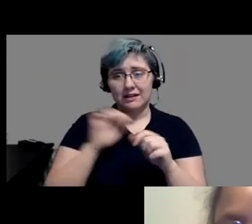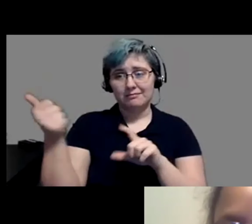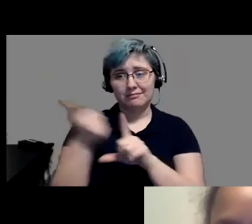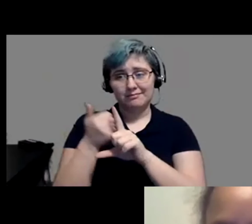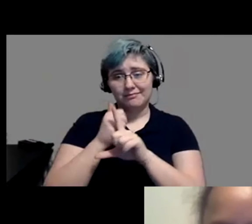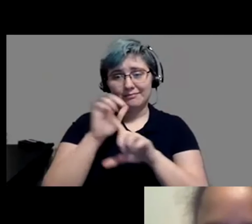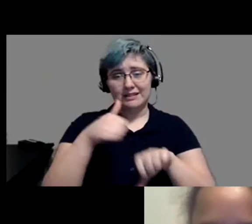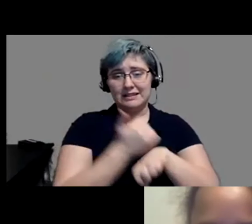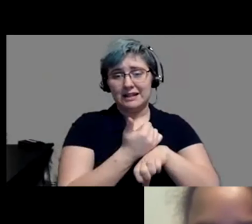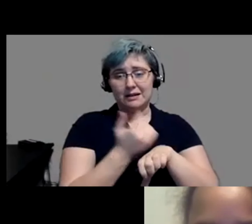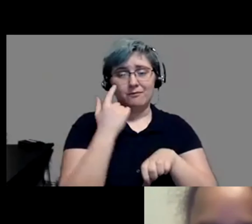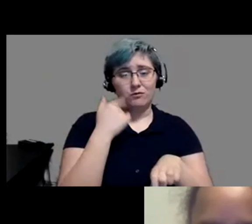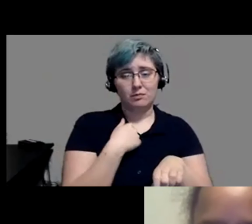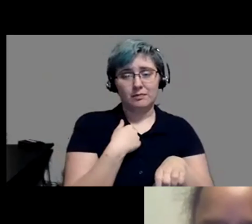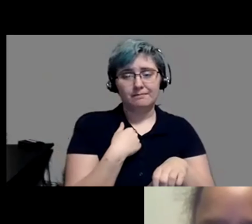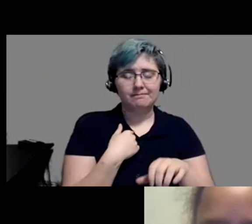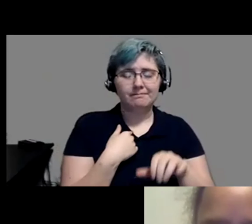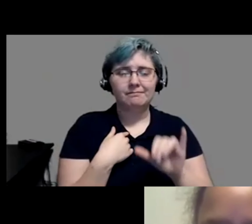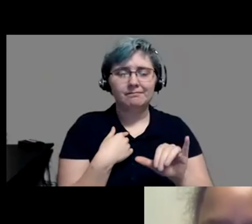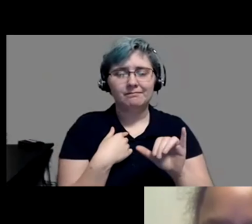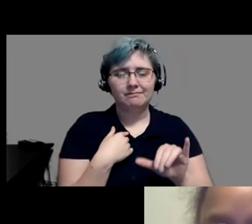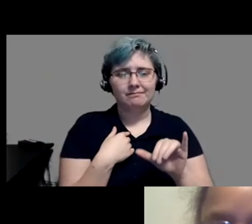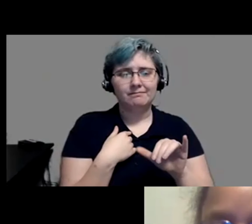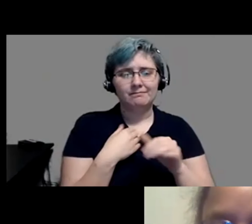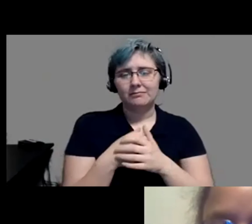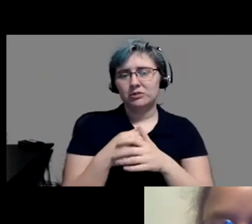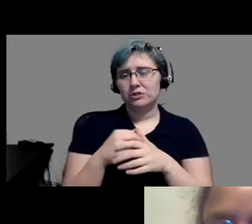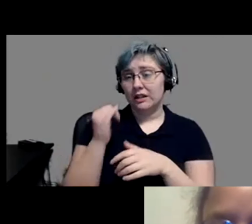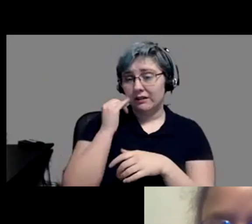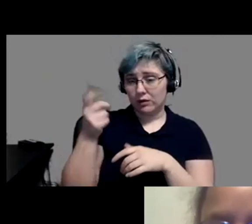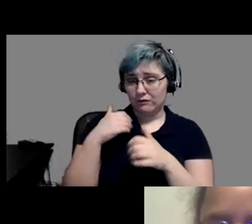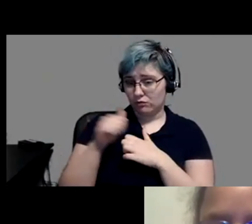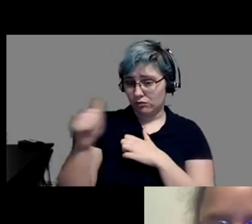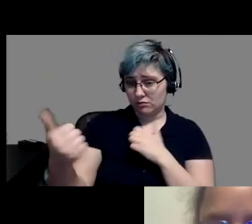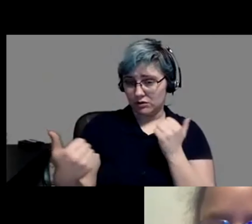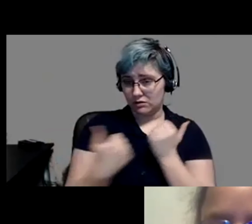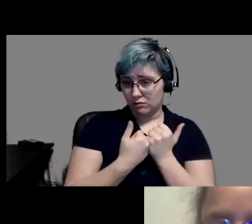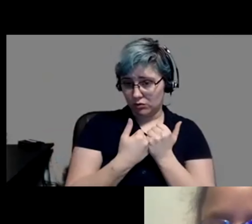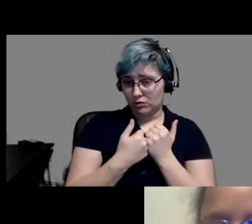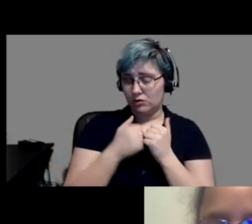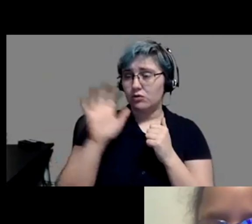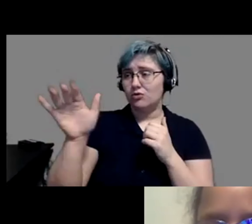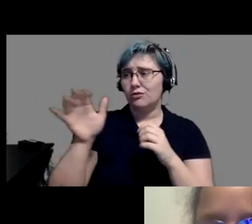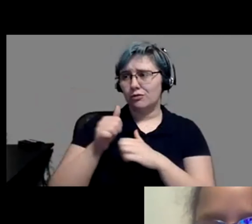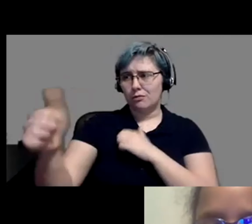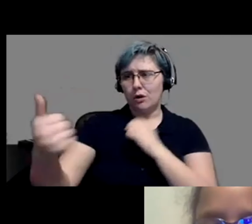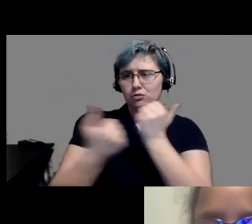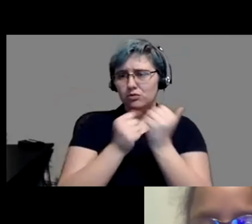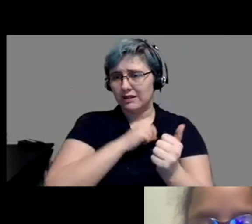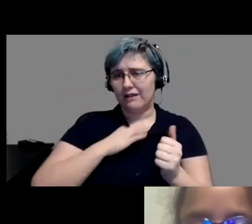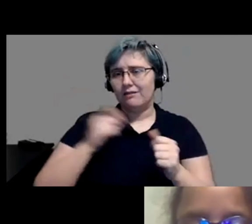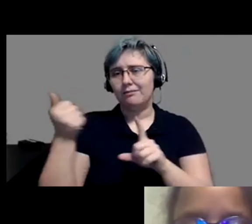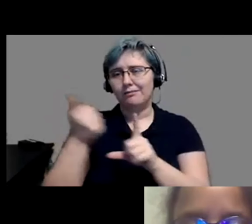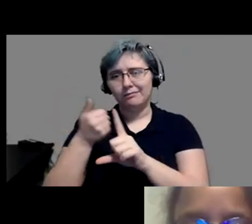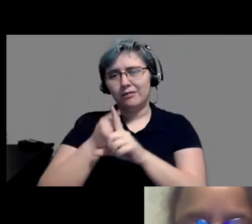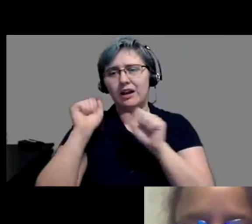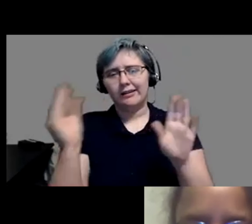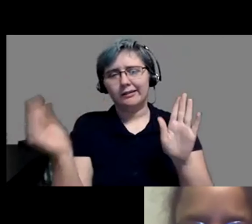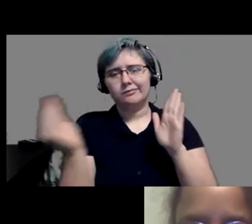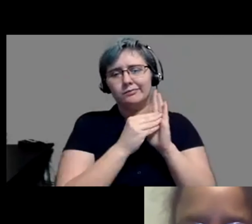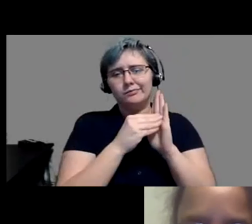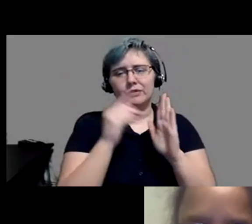me. Yeah. So if you get remote support, your remote support staff can install it in for you